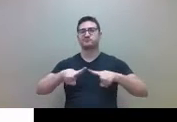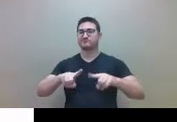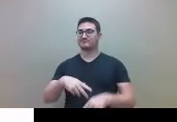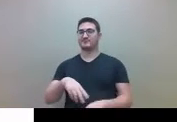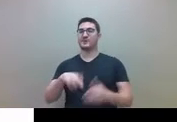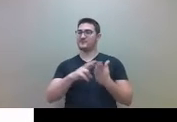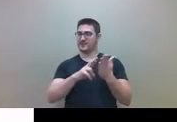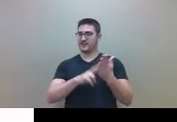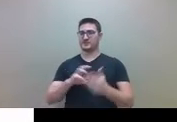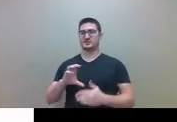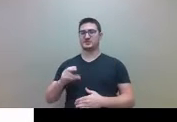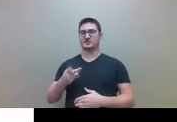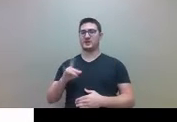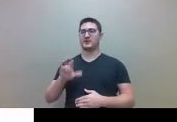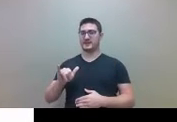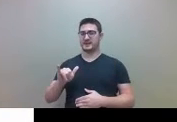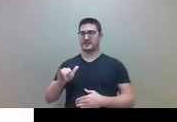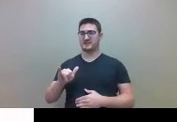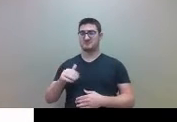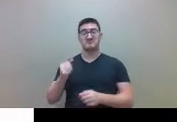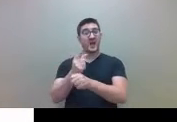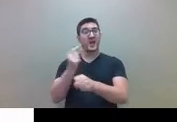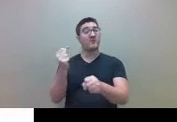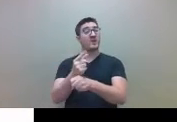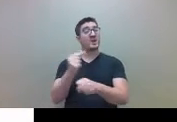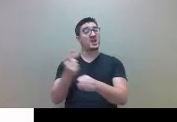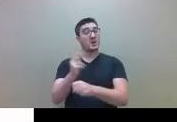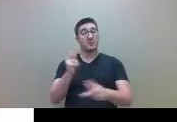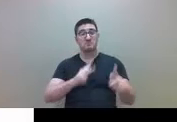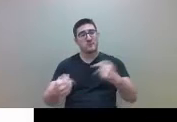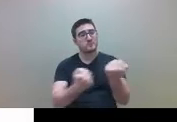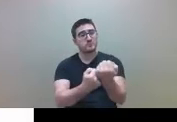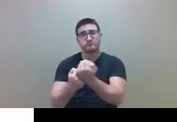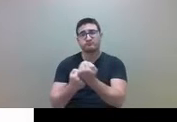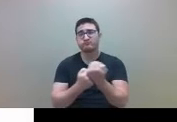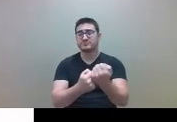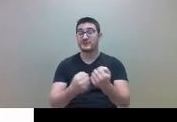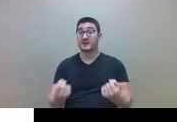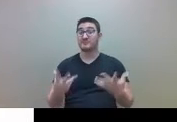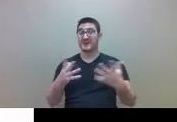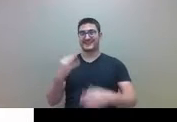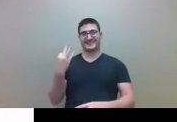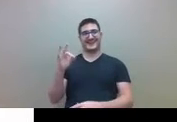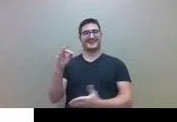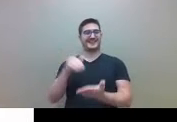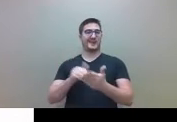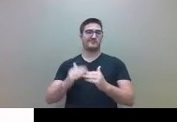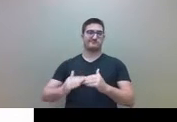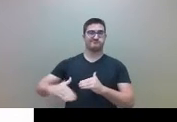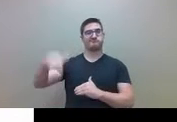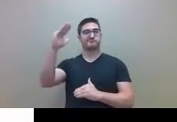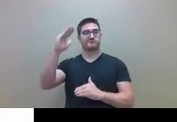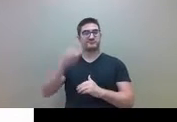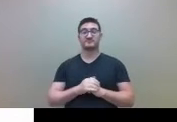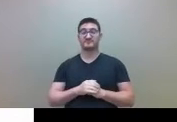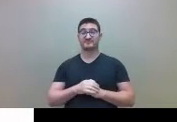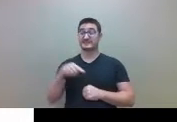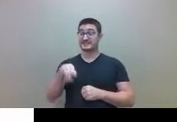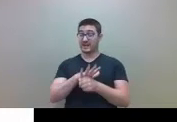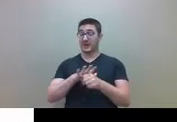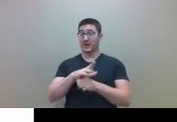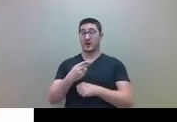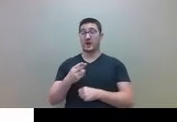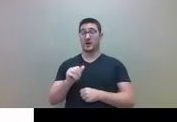helped 19,000 plus people per year, over 85 years of serving Halton. We've got 500 staff